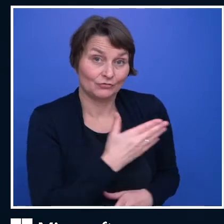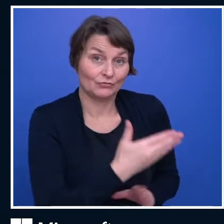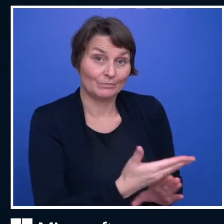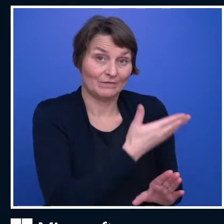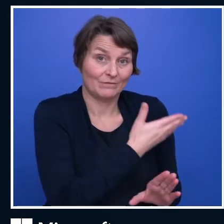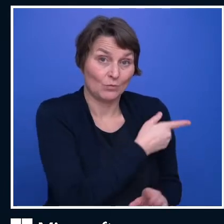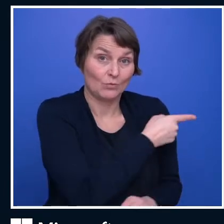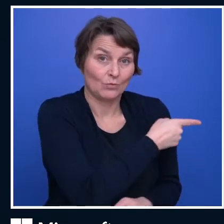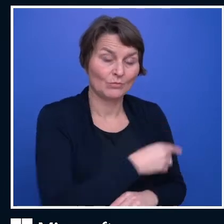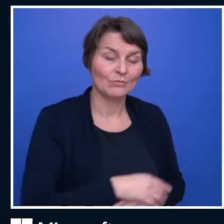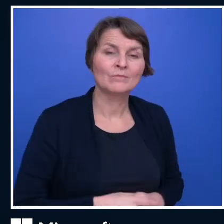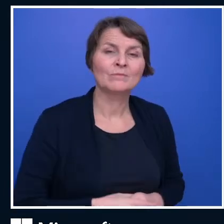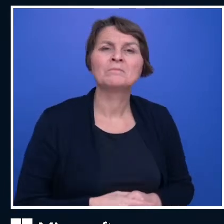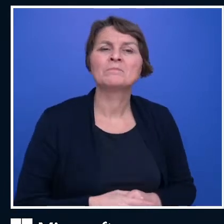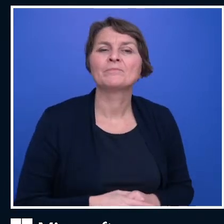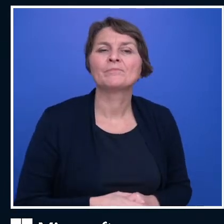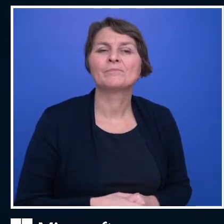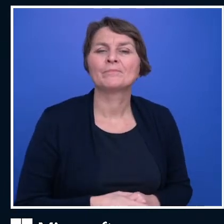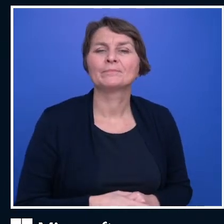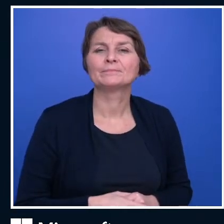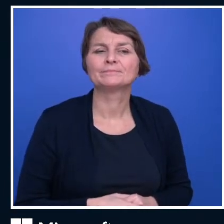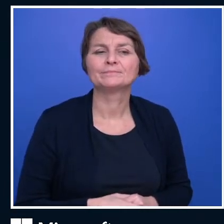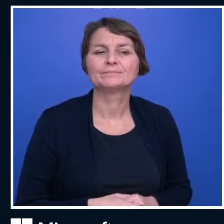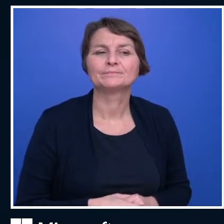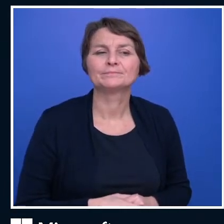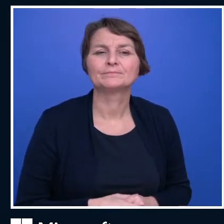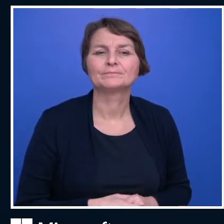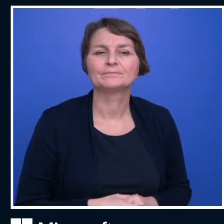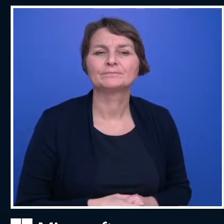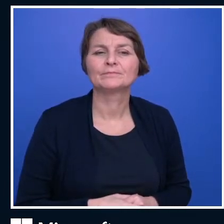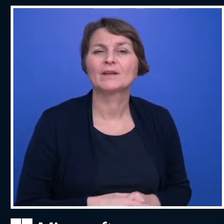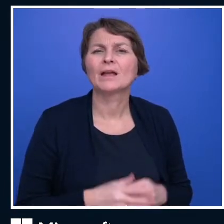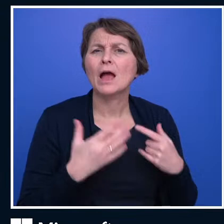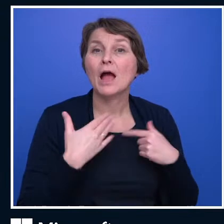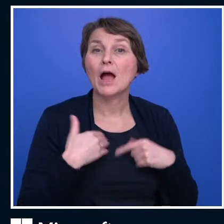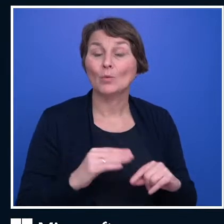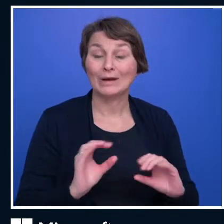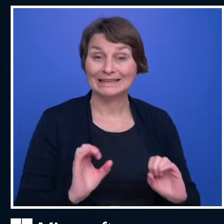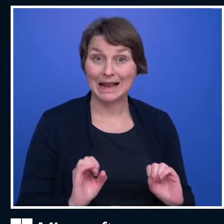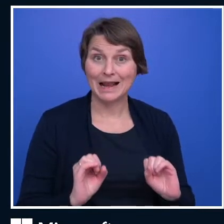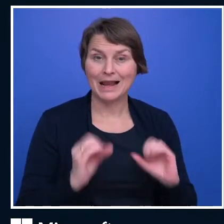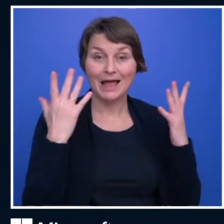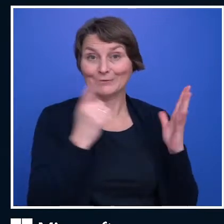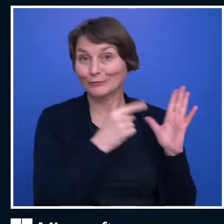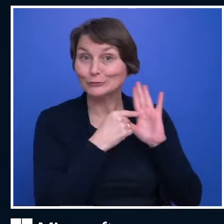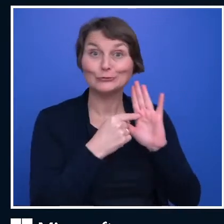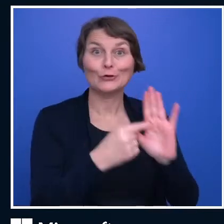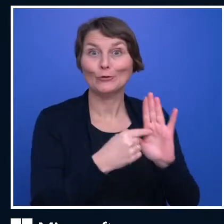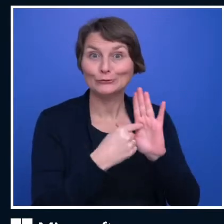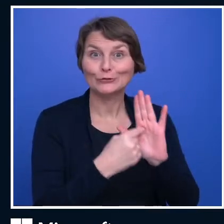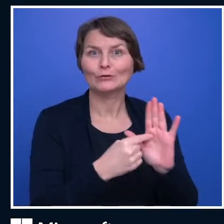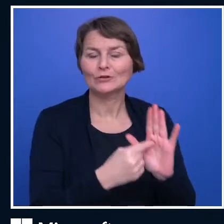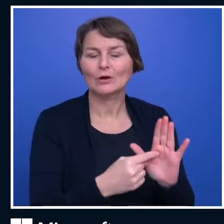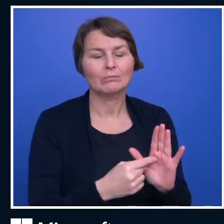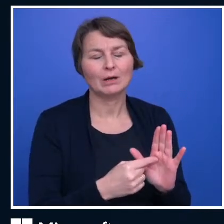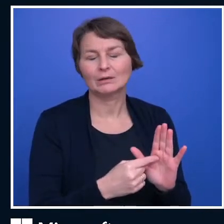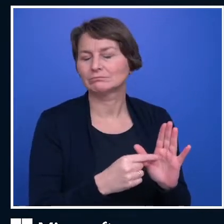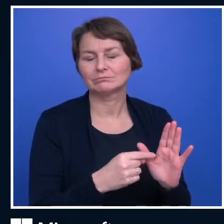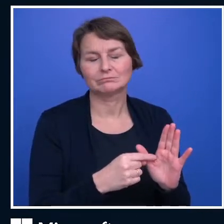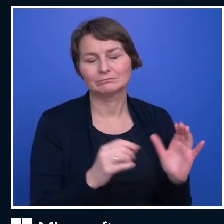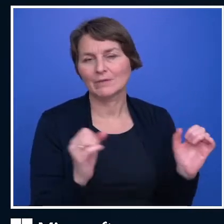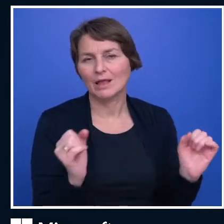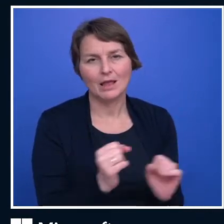wanted to execute this live, but doing the grid search takes up a pretty long